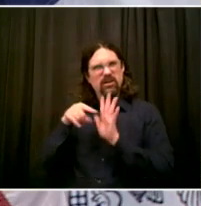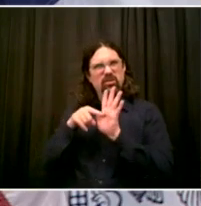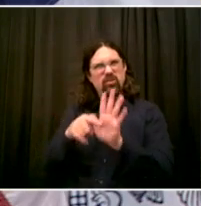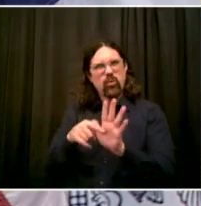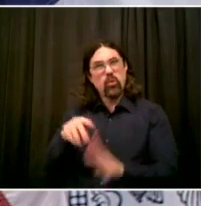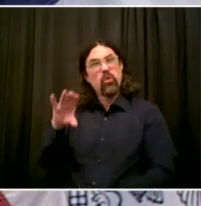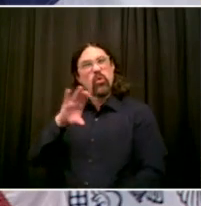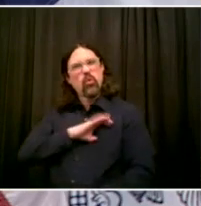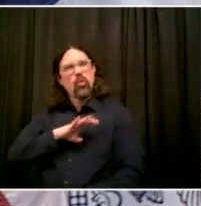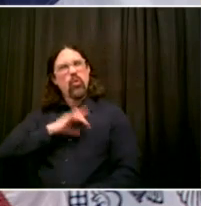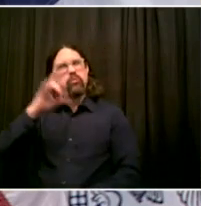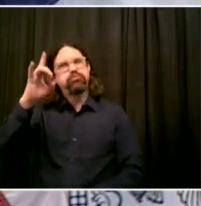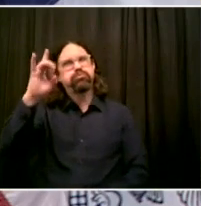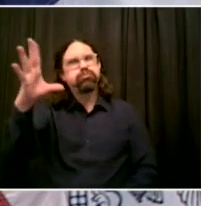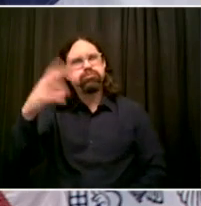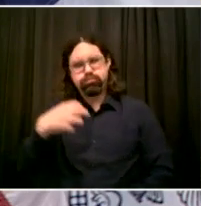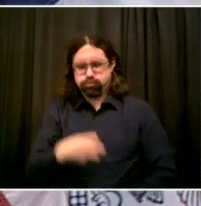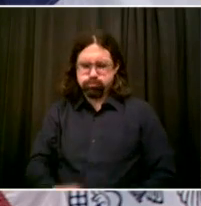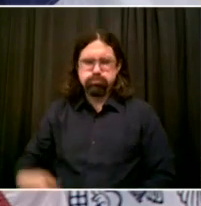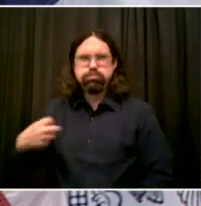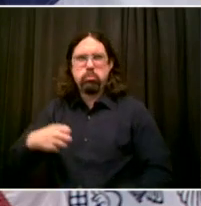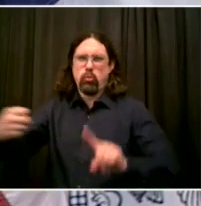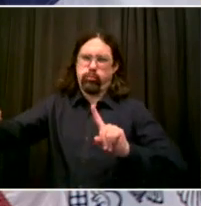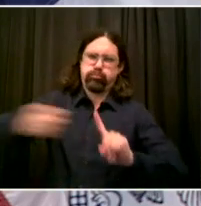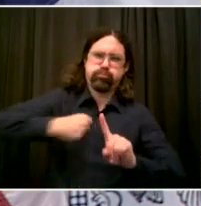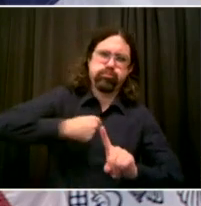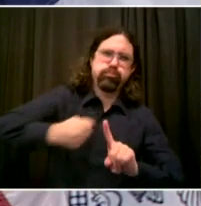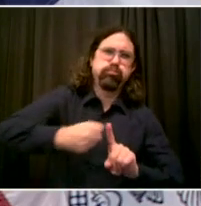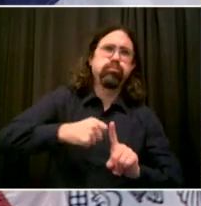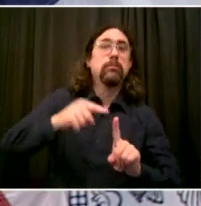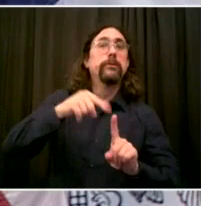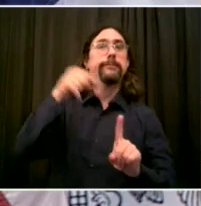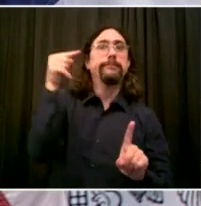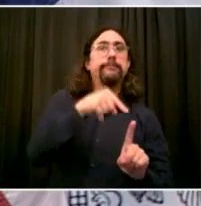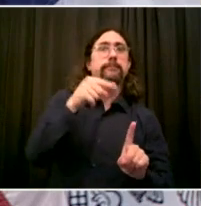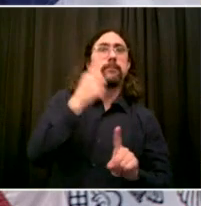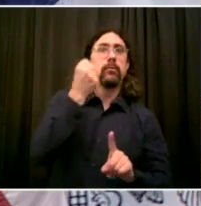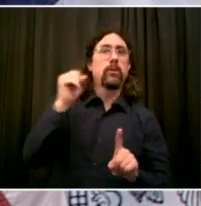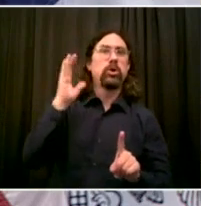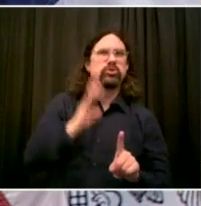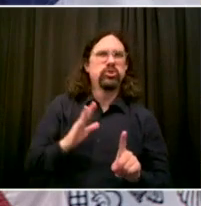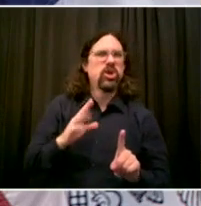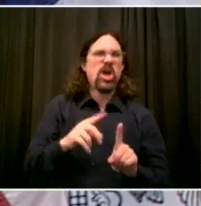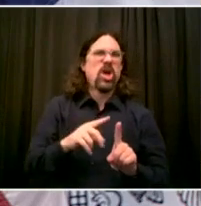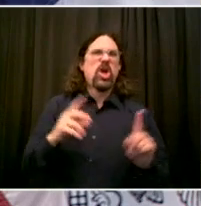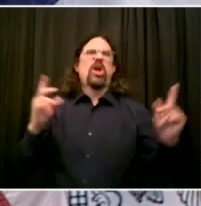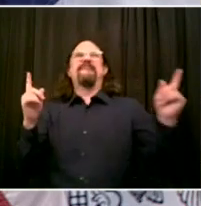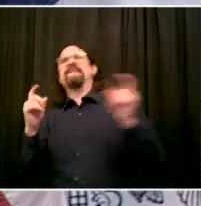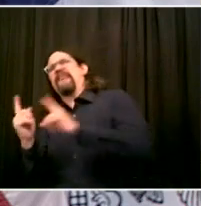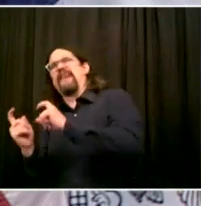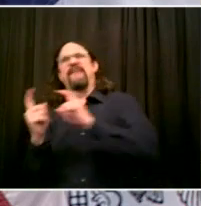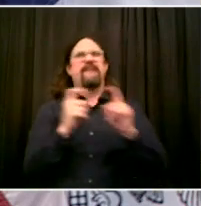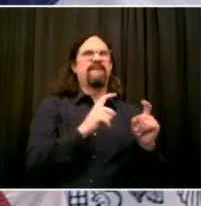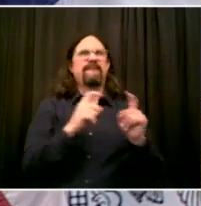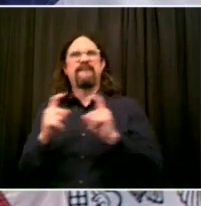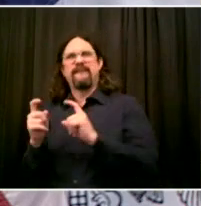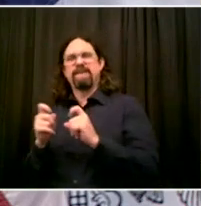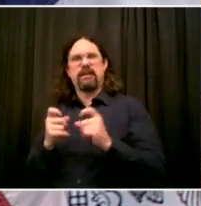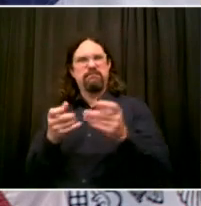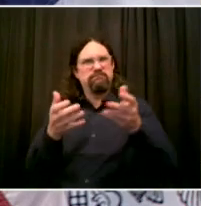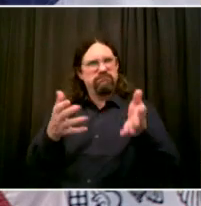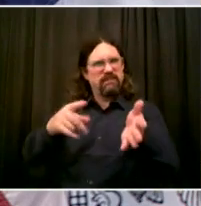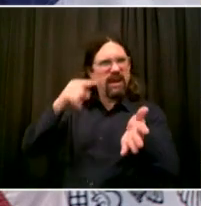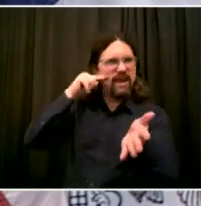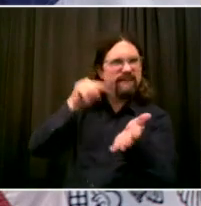but the Times report suggests that they are not. And I don't think you've commented on the Times investigation, so could you do that? Yeah, we're going to review